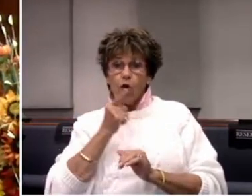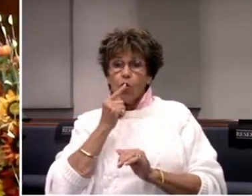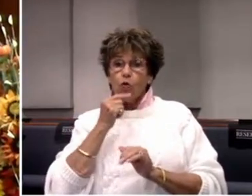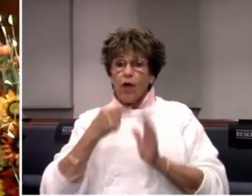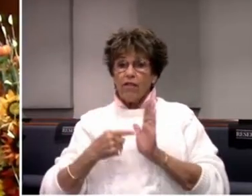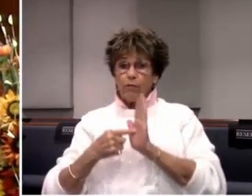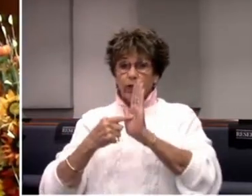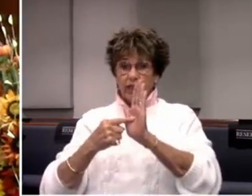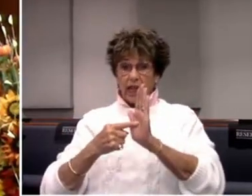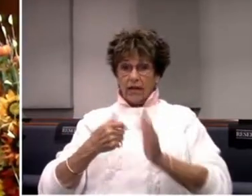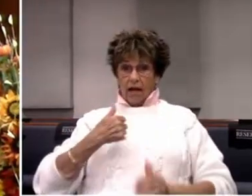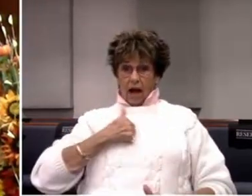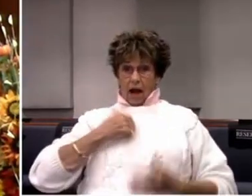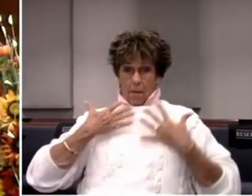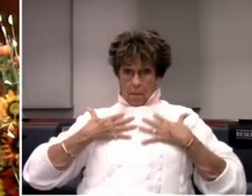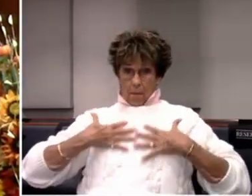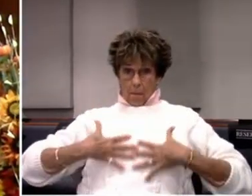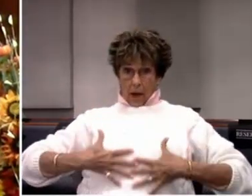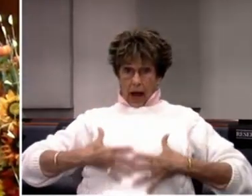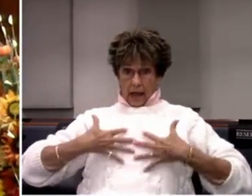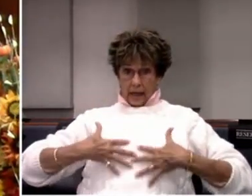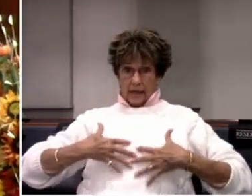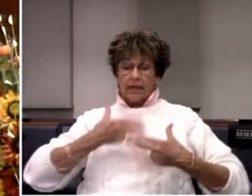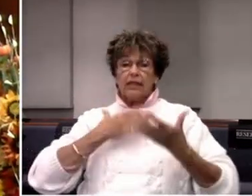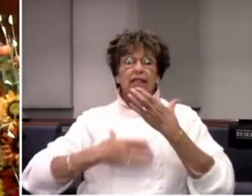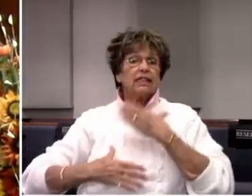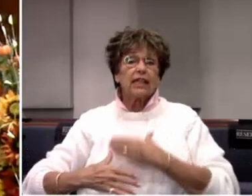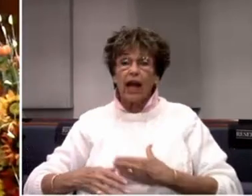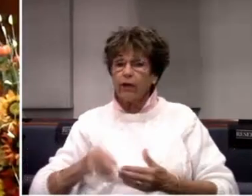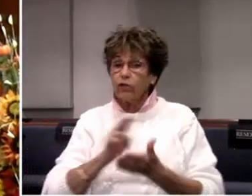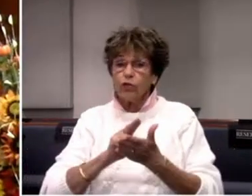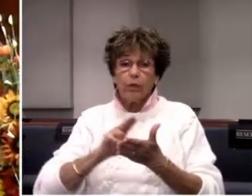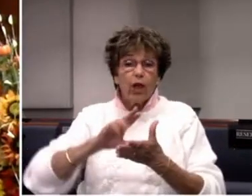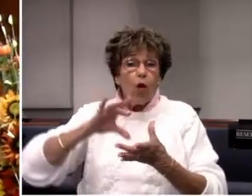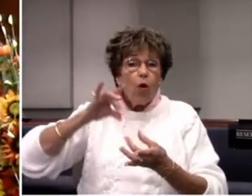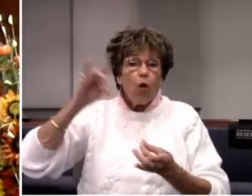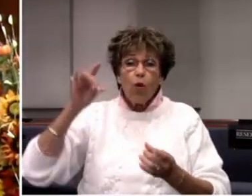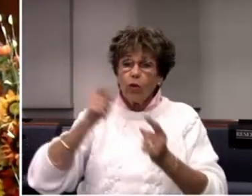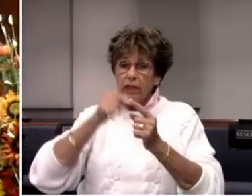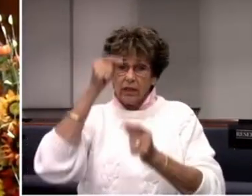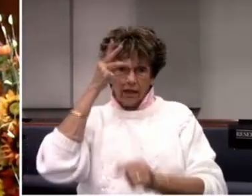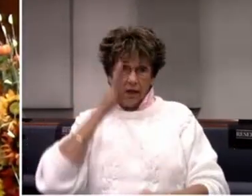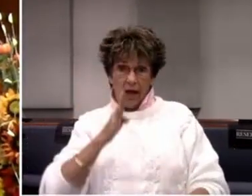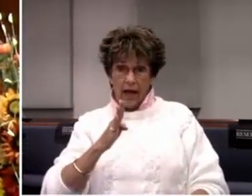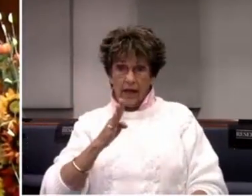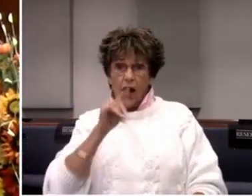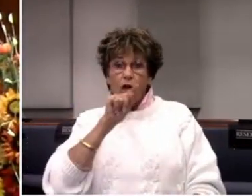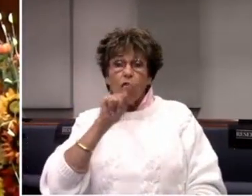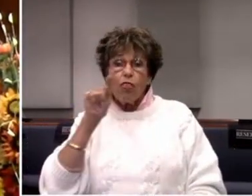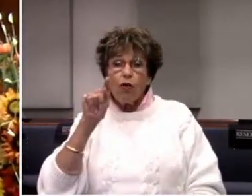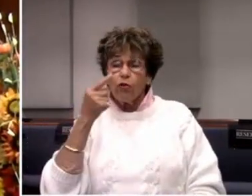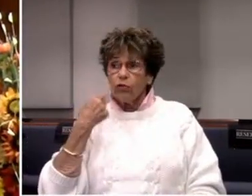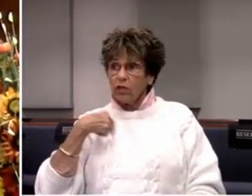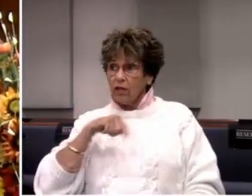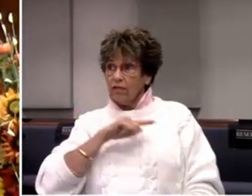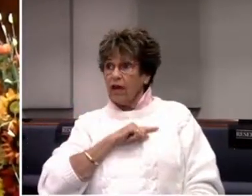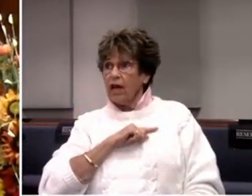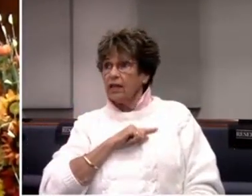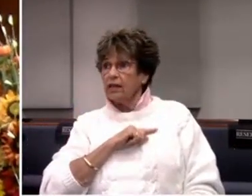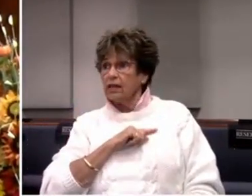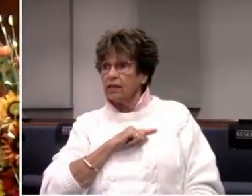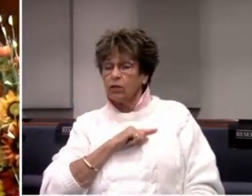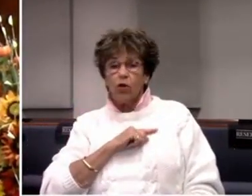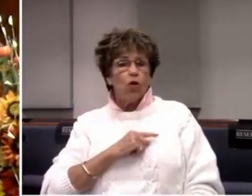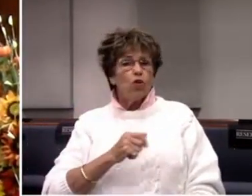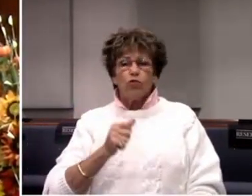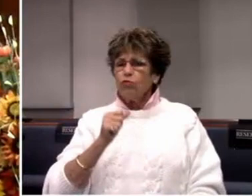living sacrifice and desire it to be holy and acceptable unto God, those of us that are not to be conformed to this